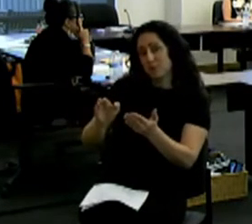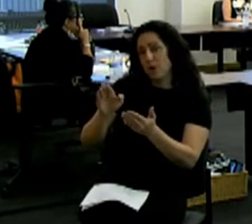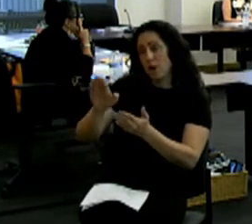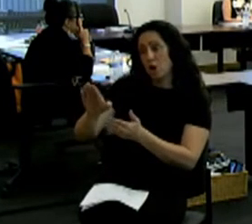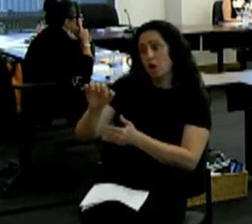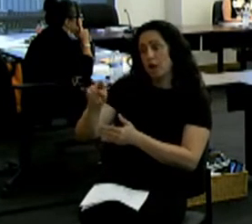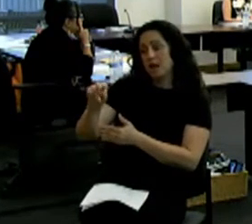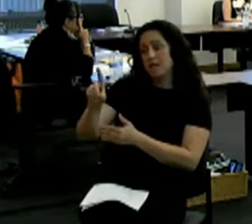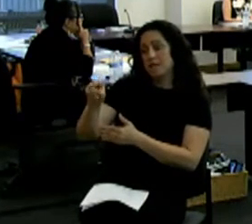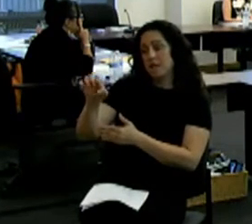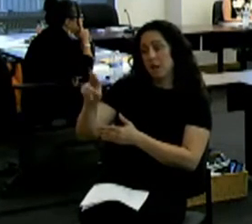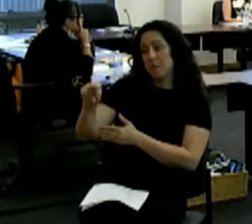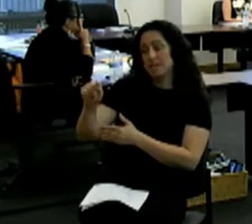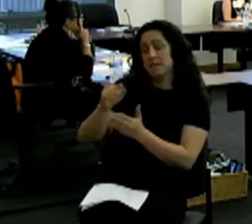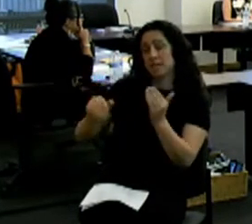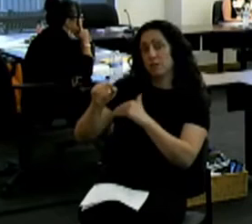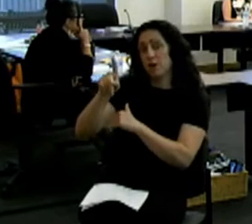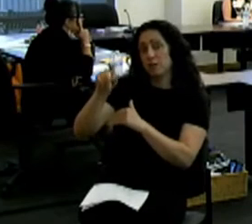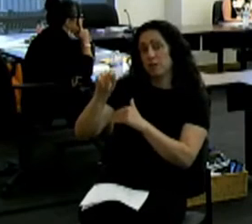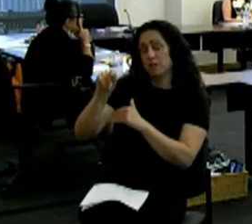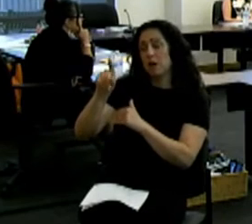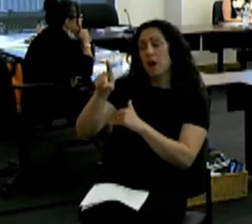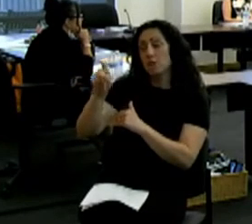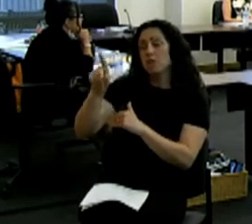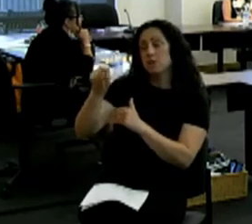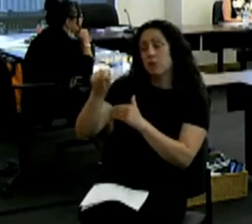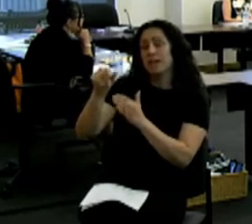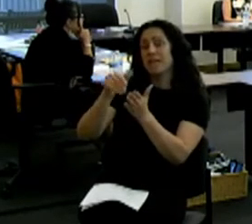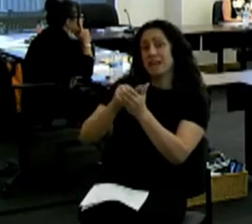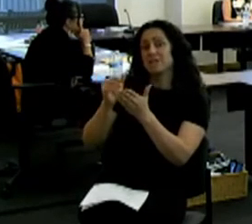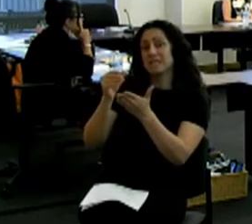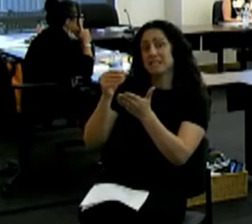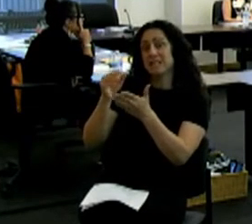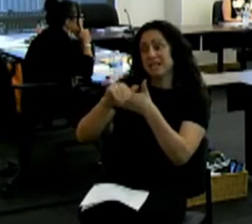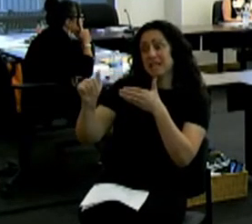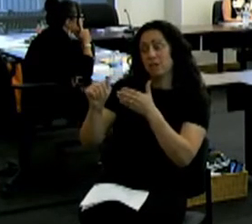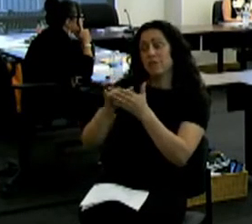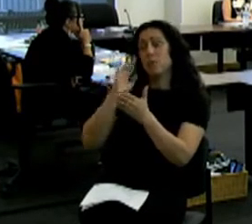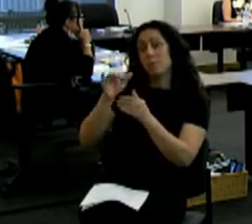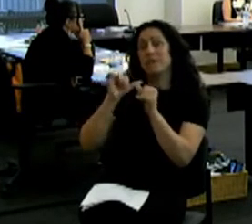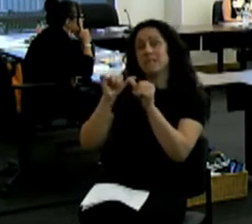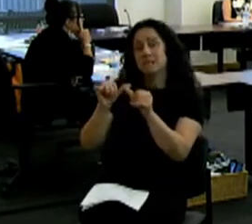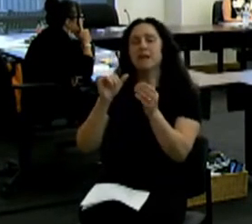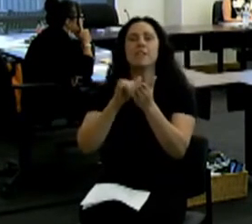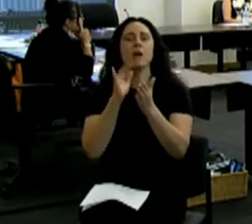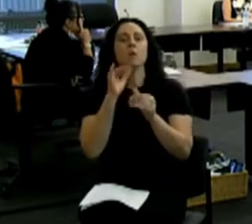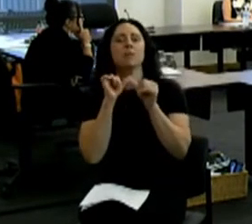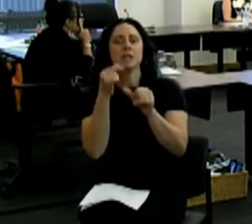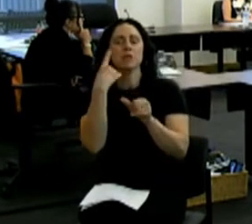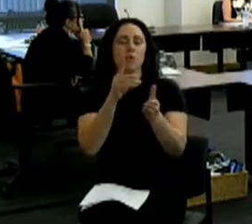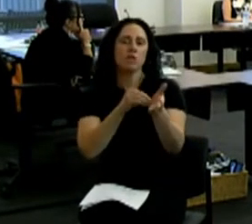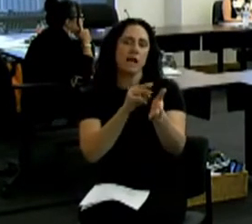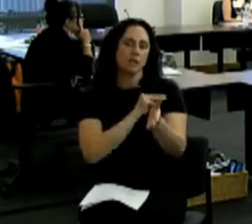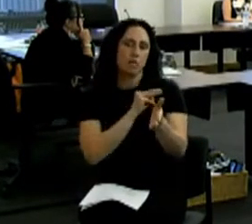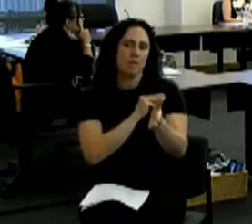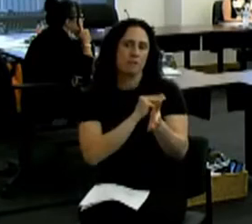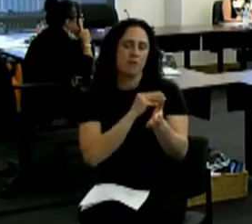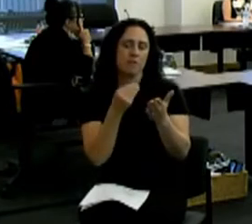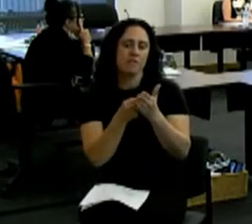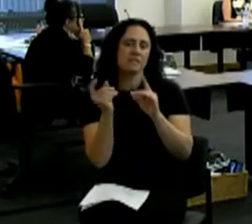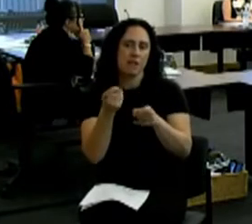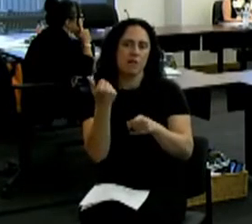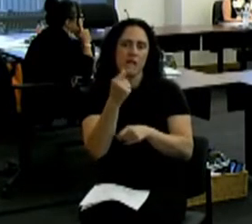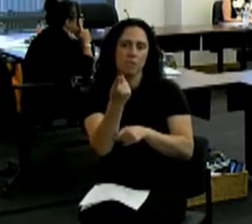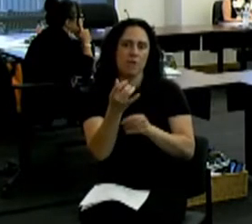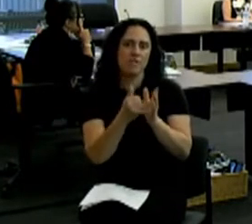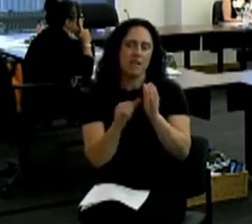endowment is over $120,000. And so now that will be a continuing thing as well for Dr. Mitchell, where this scholarship,